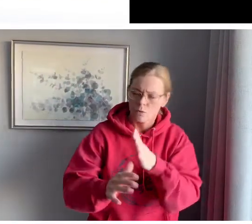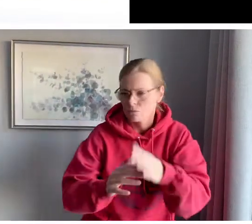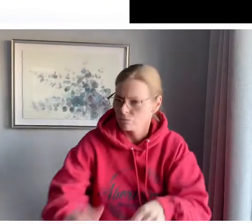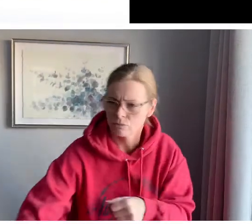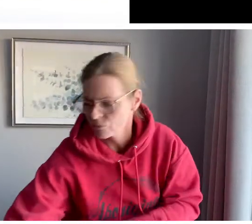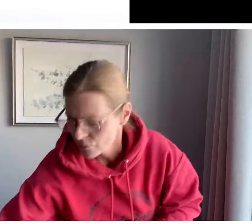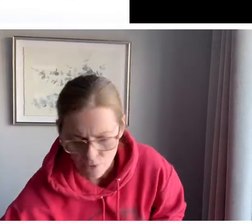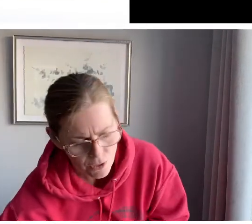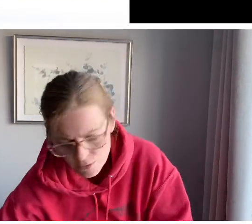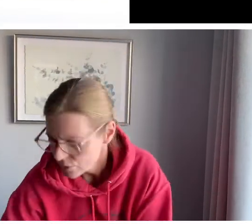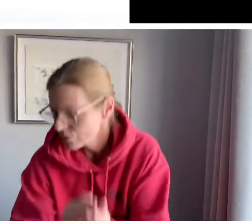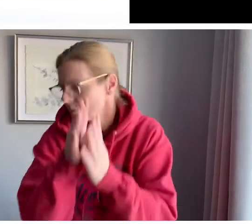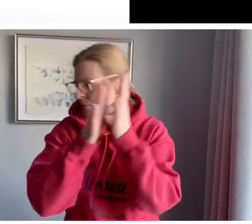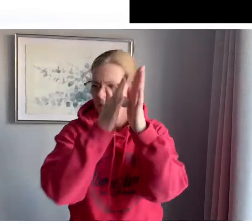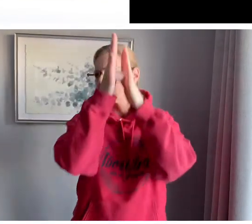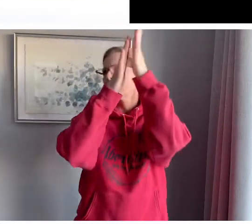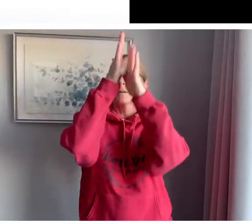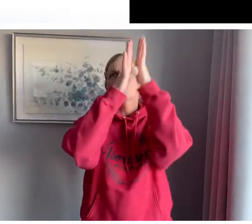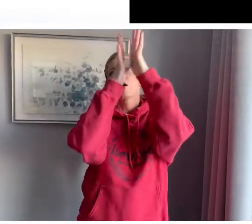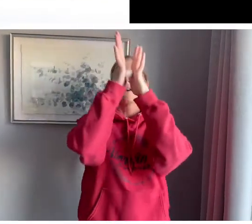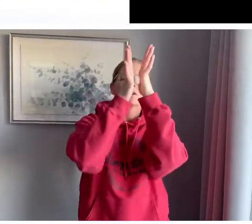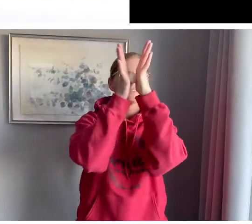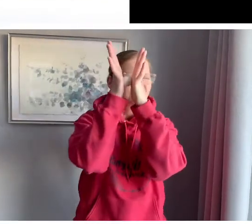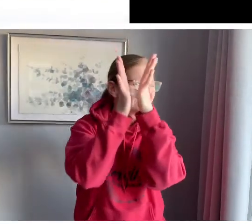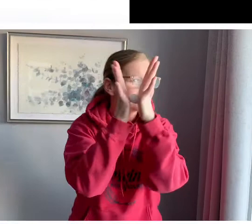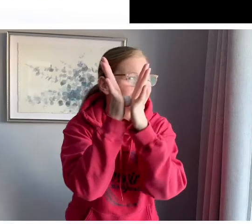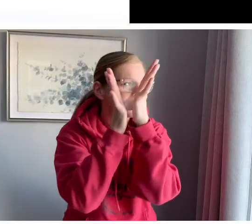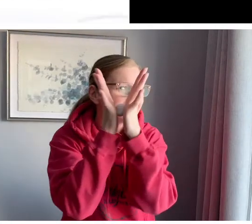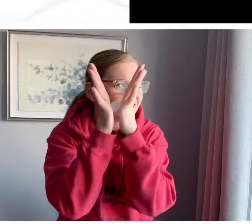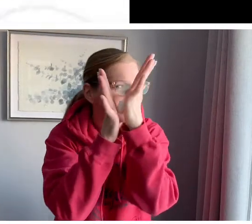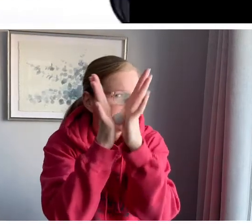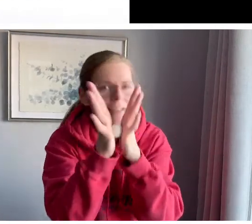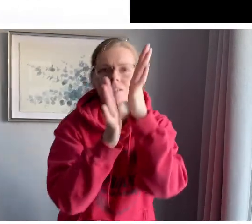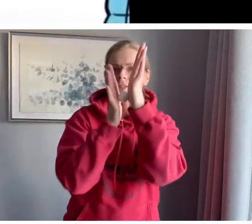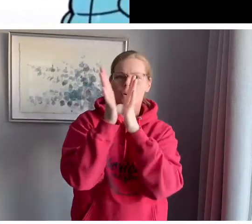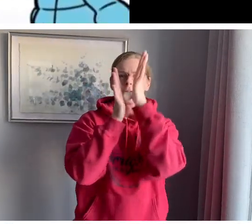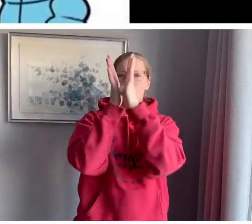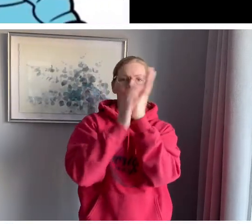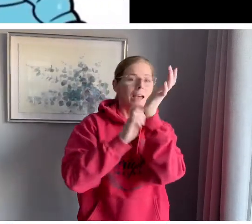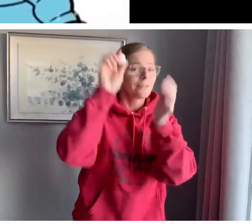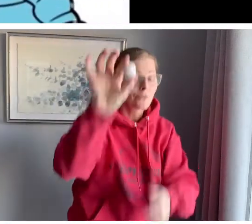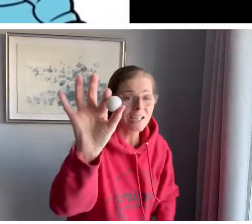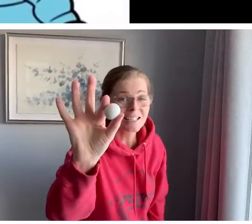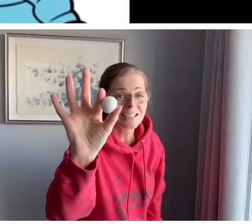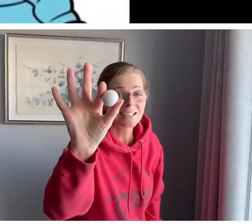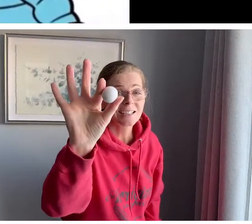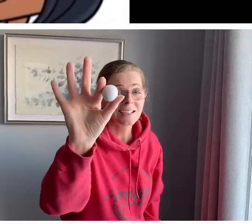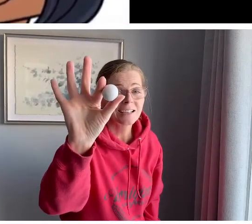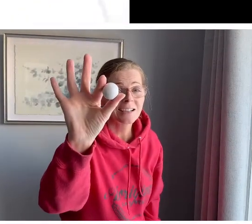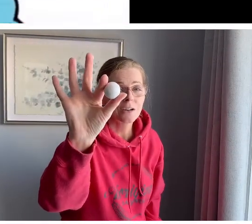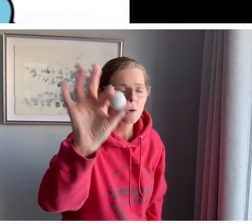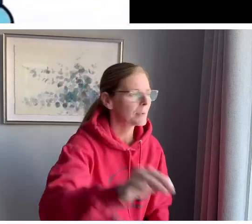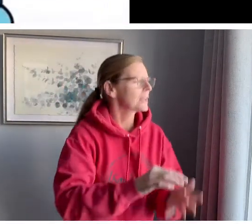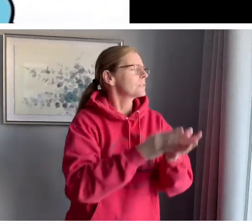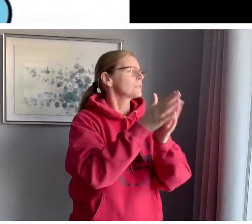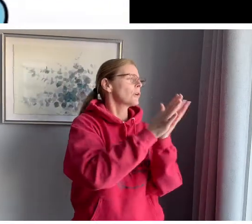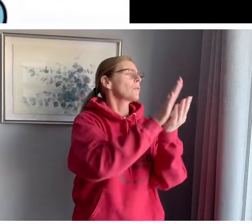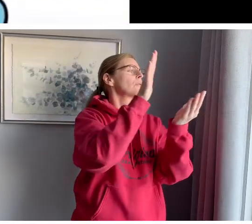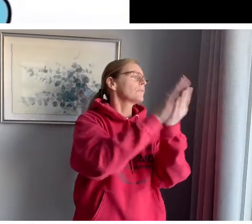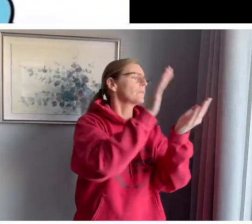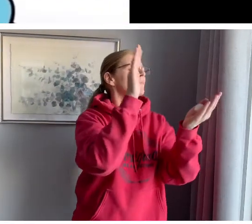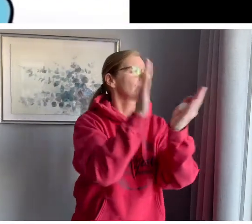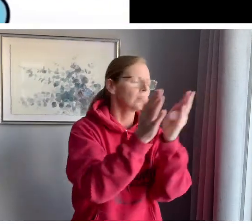snow into a medium ball to make the middle of the snowman freeze. We'll pat the